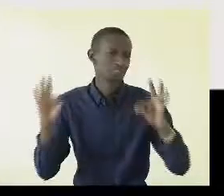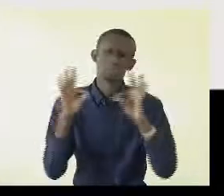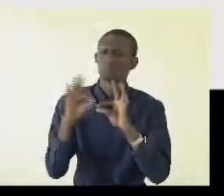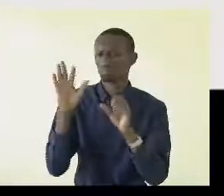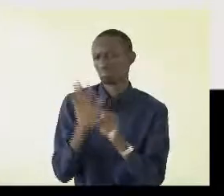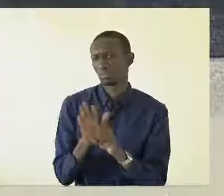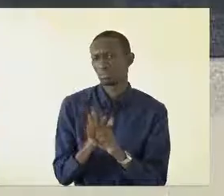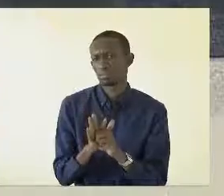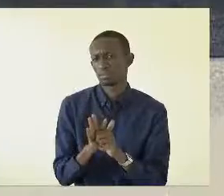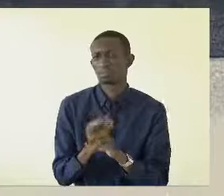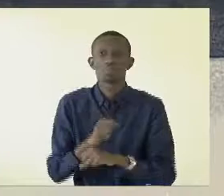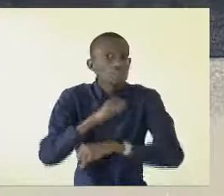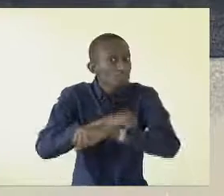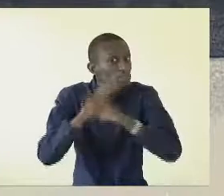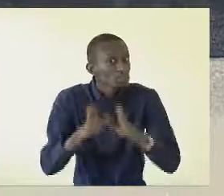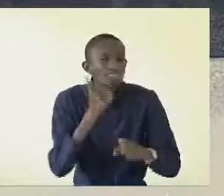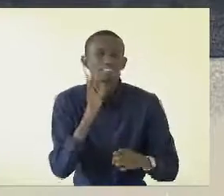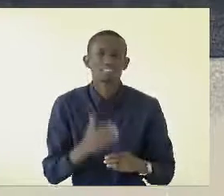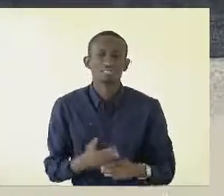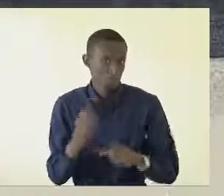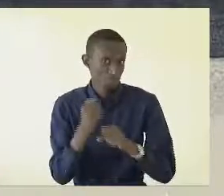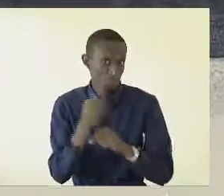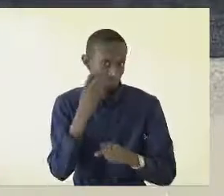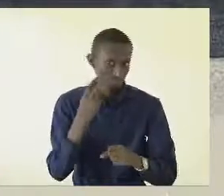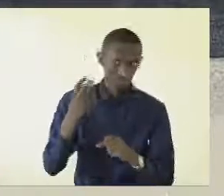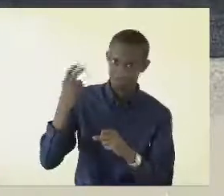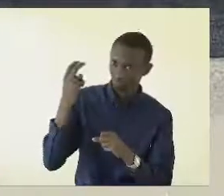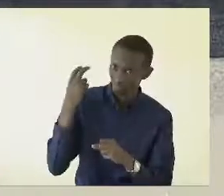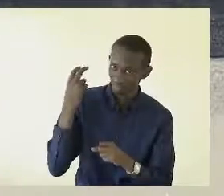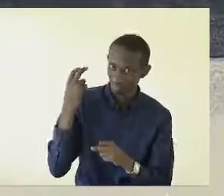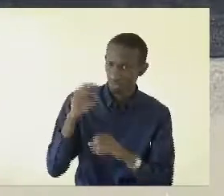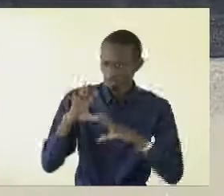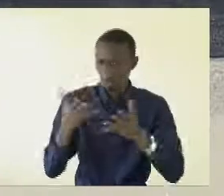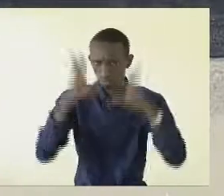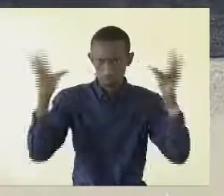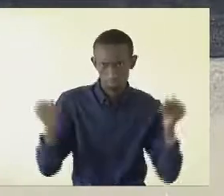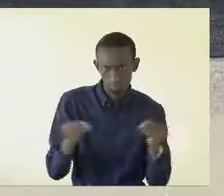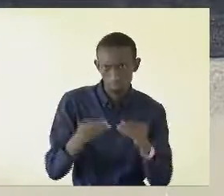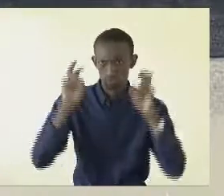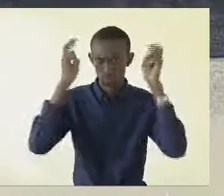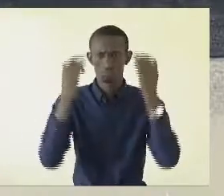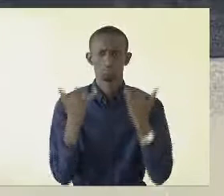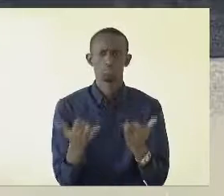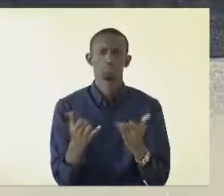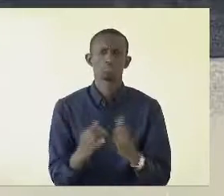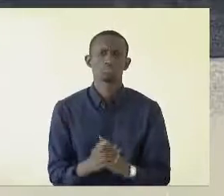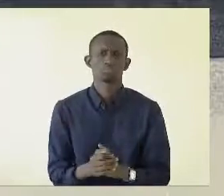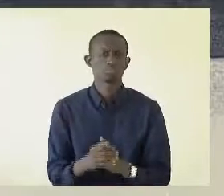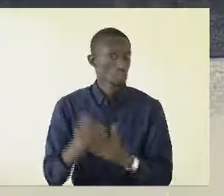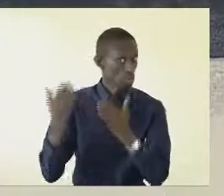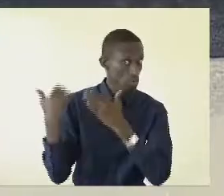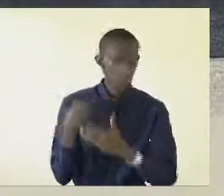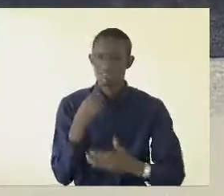make a quick review or summary of our lesson today. We